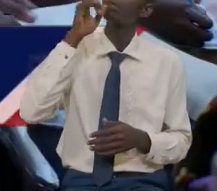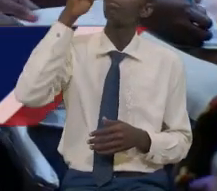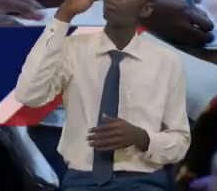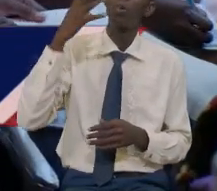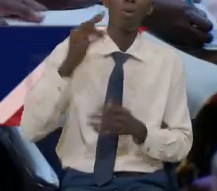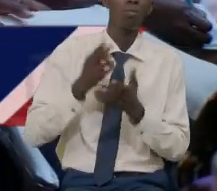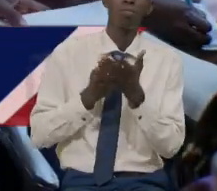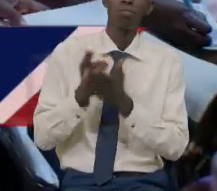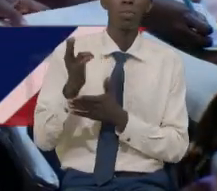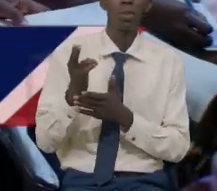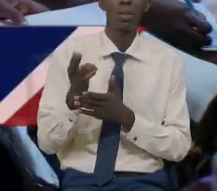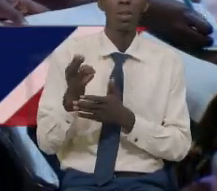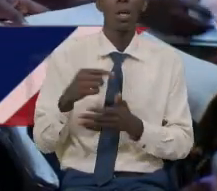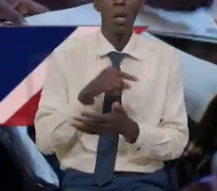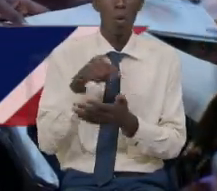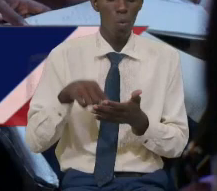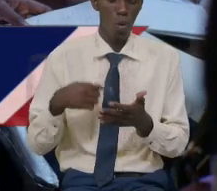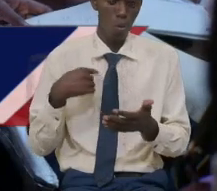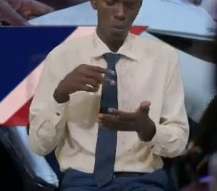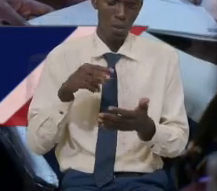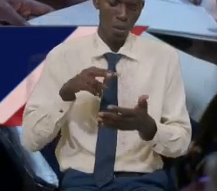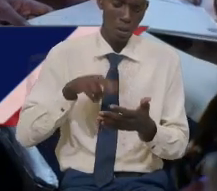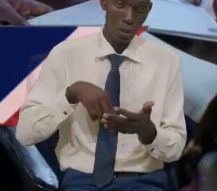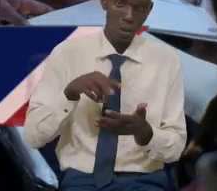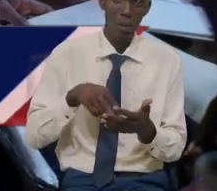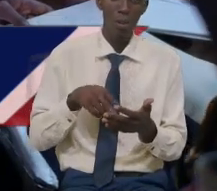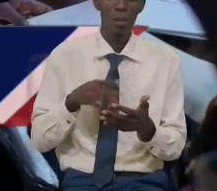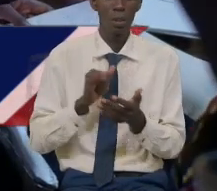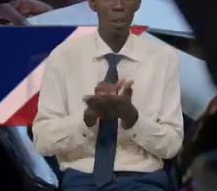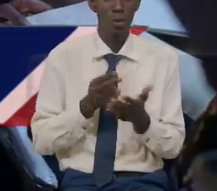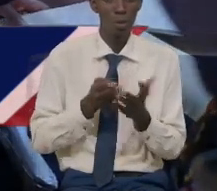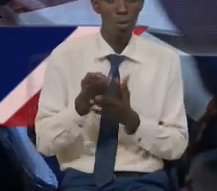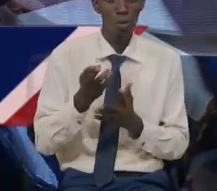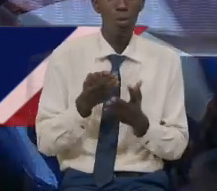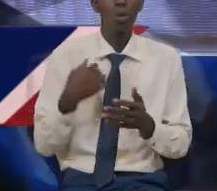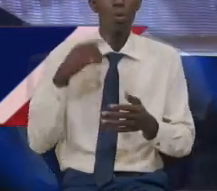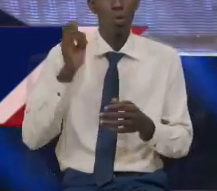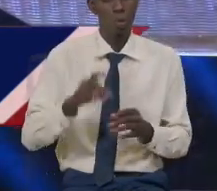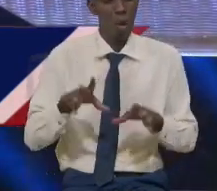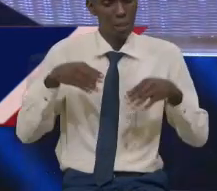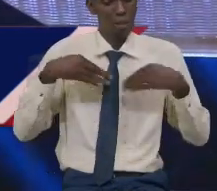truth. And when we read that truth, we should believe that truth, accept that